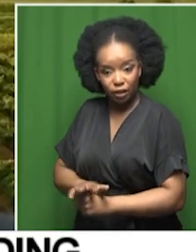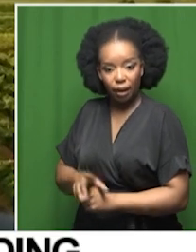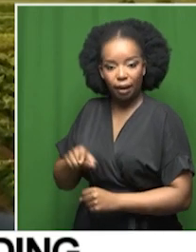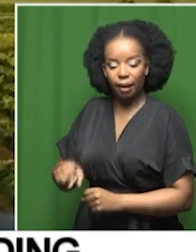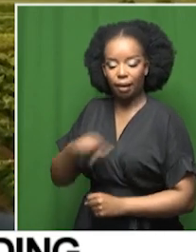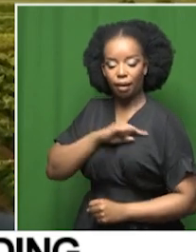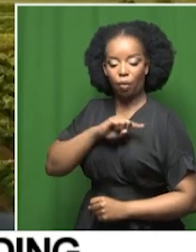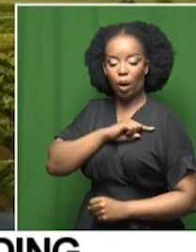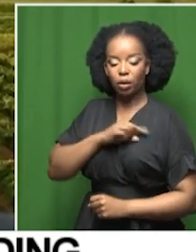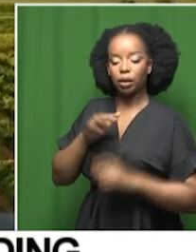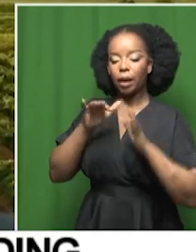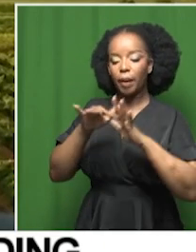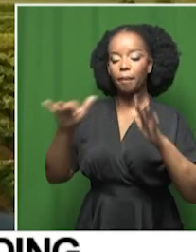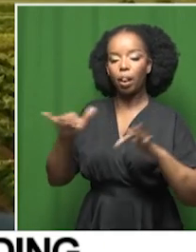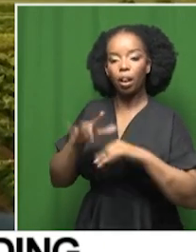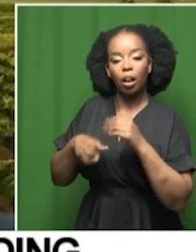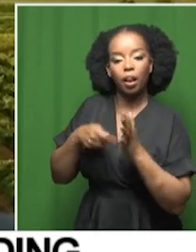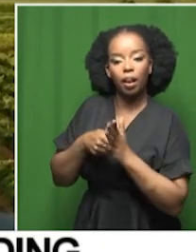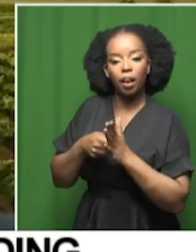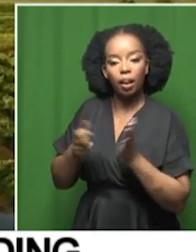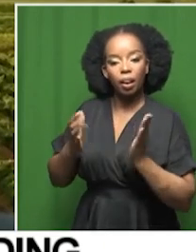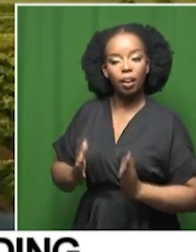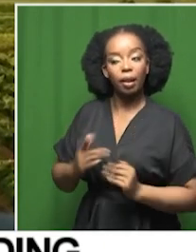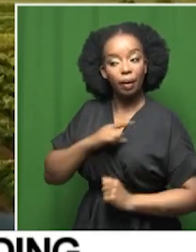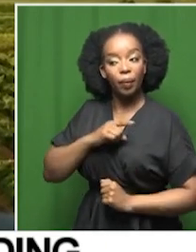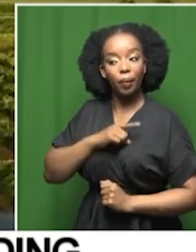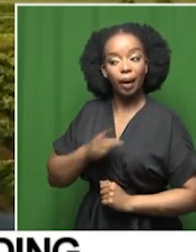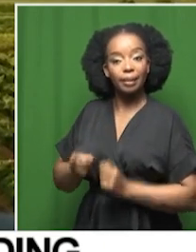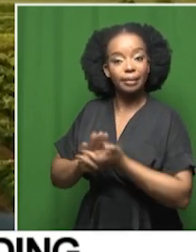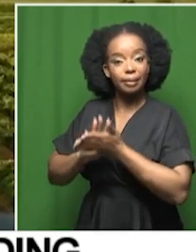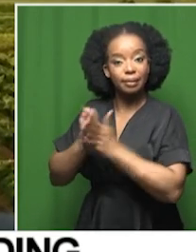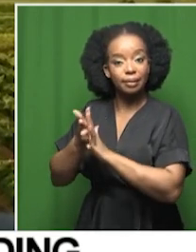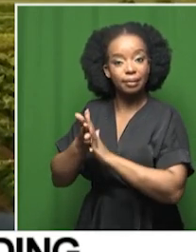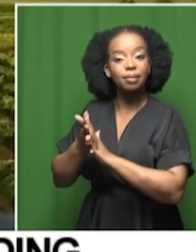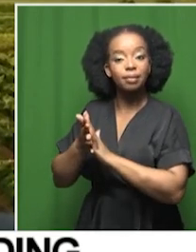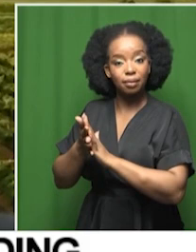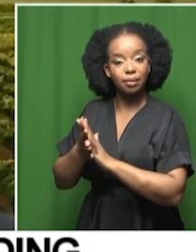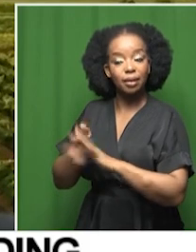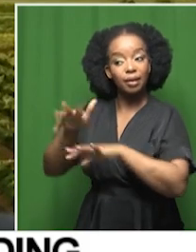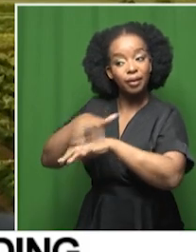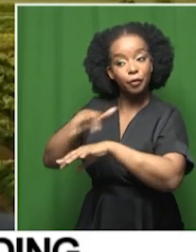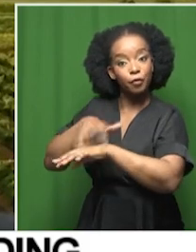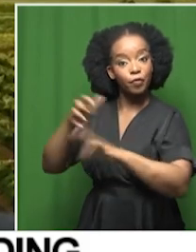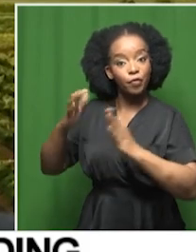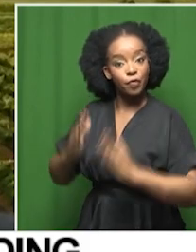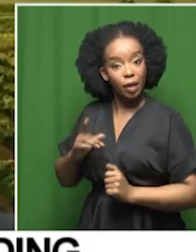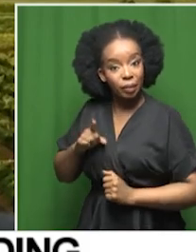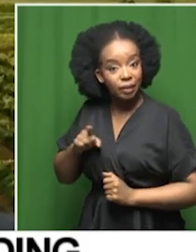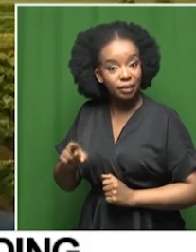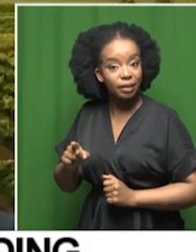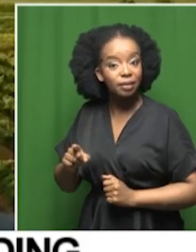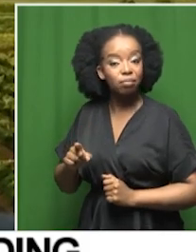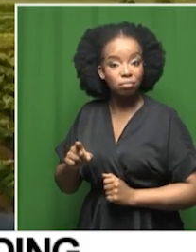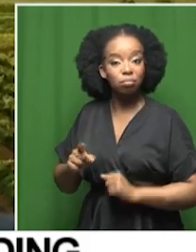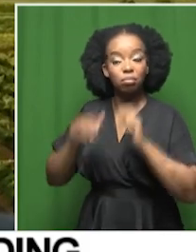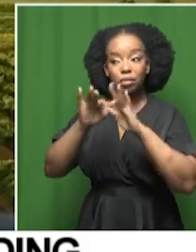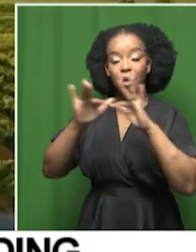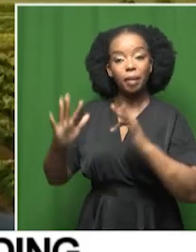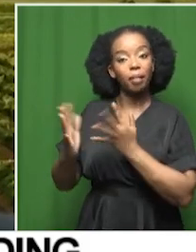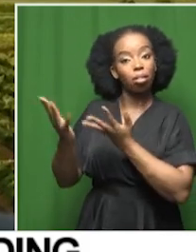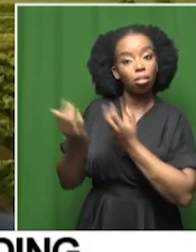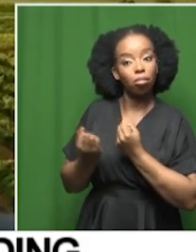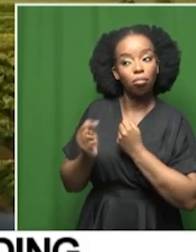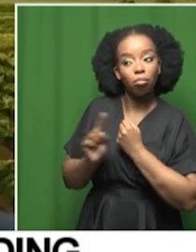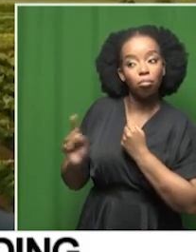consumers as a result of the knock-on effect of what the farmers and the sector as a whole would be